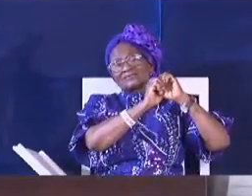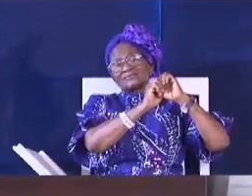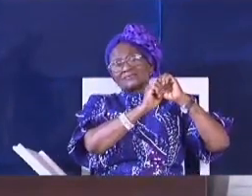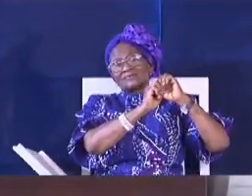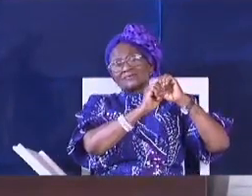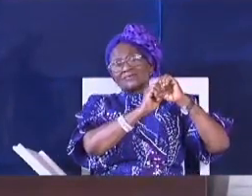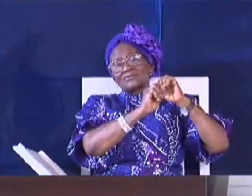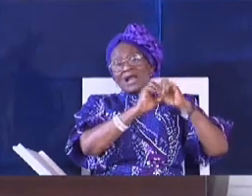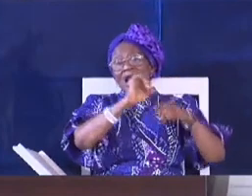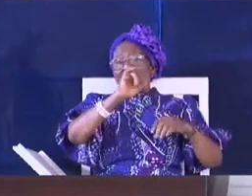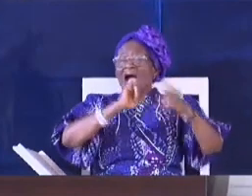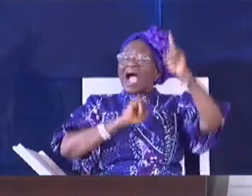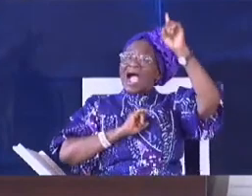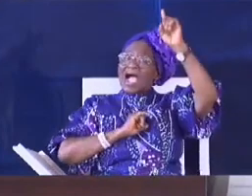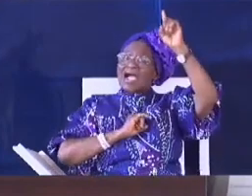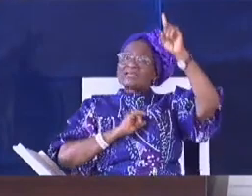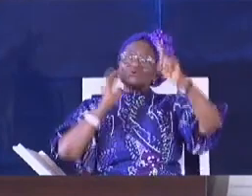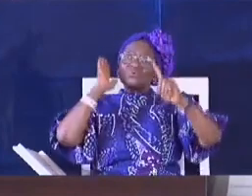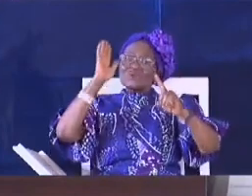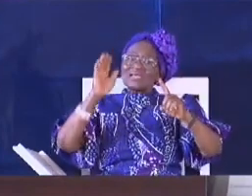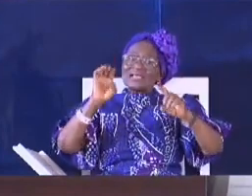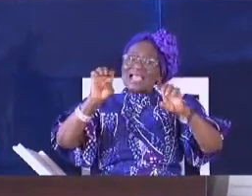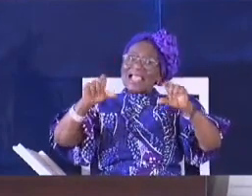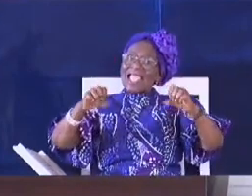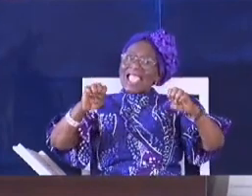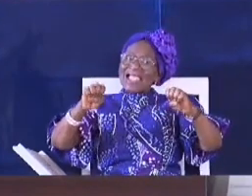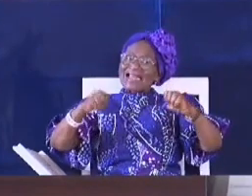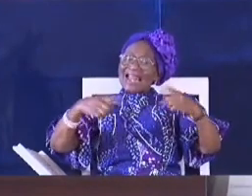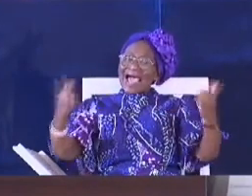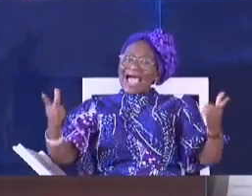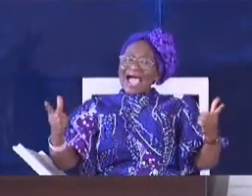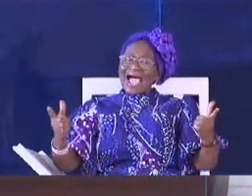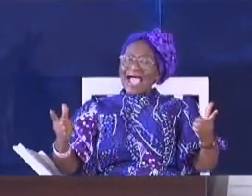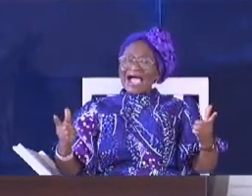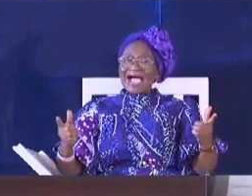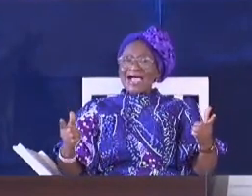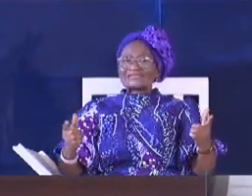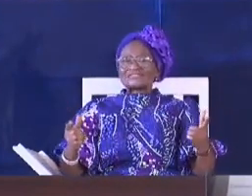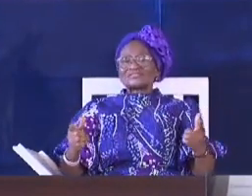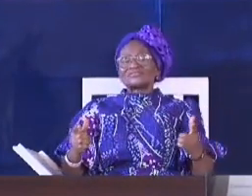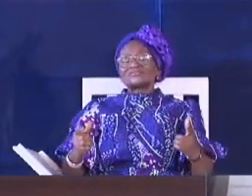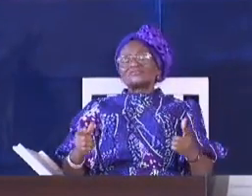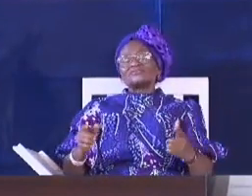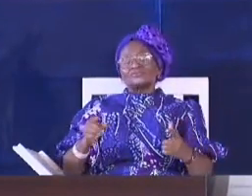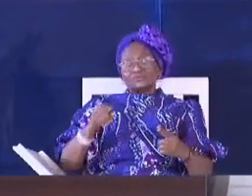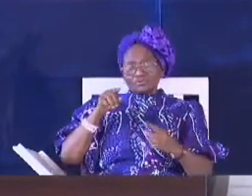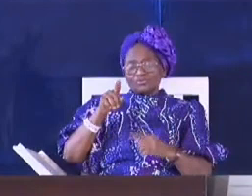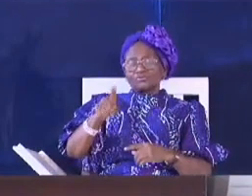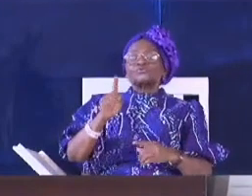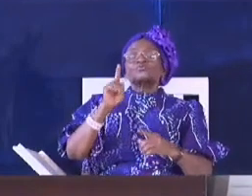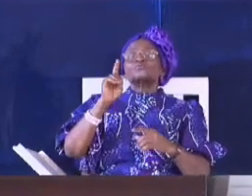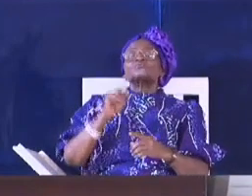I will enlarge your sphere of influence.